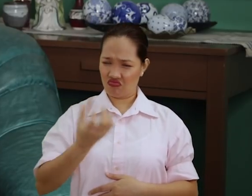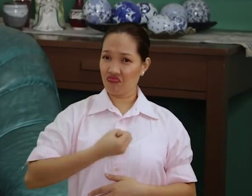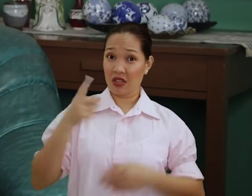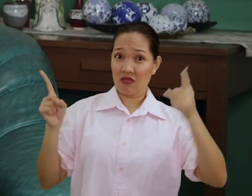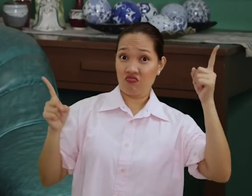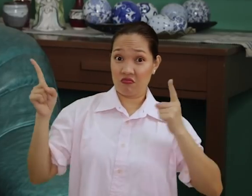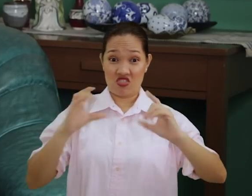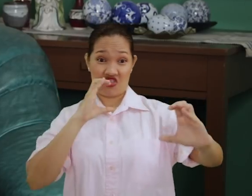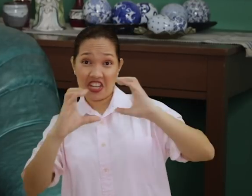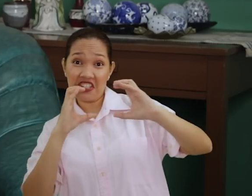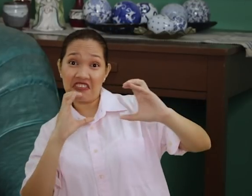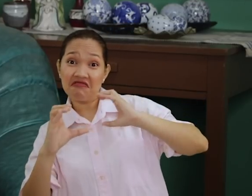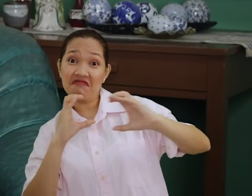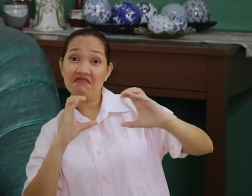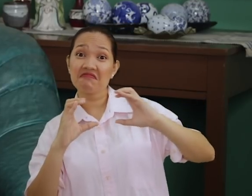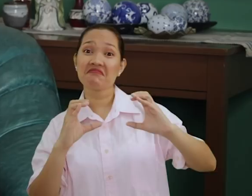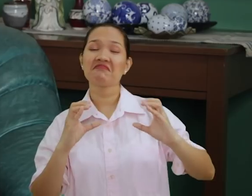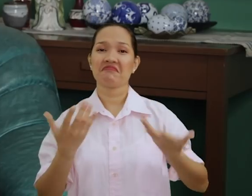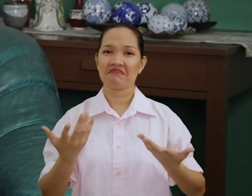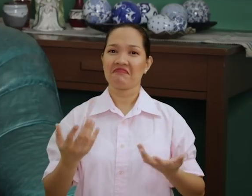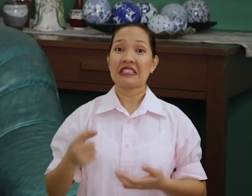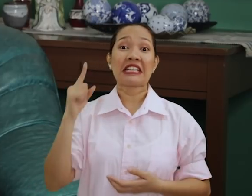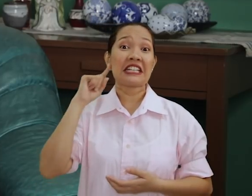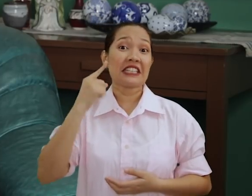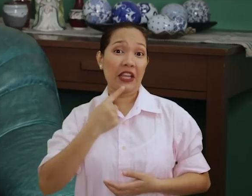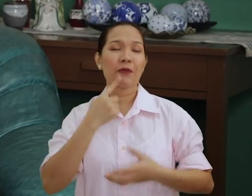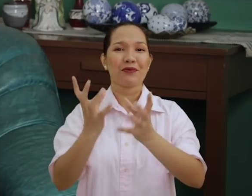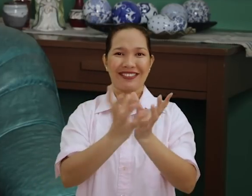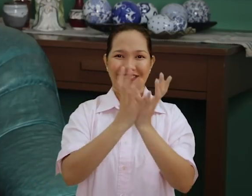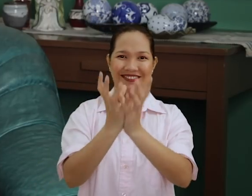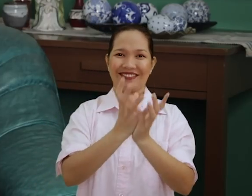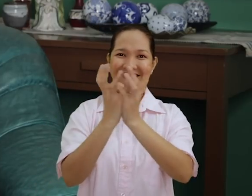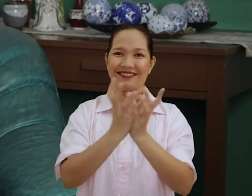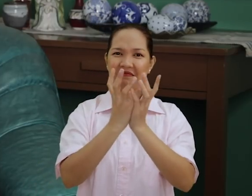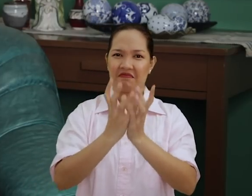spoken words, but one of movement.